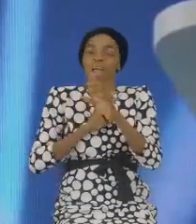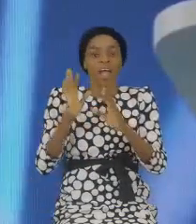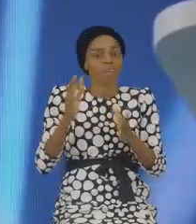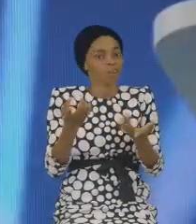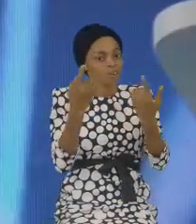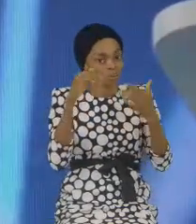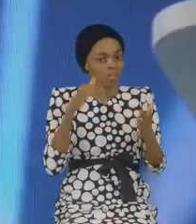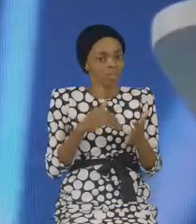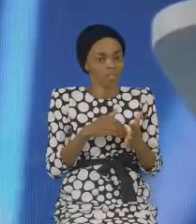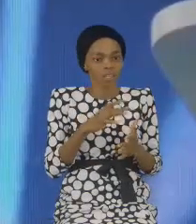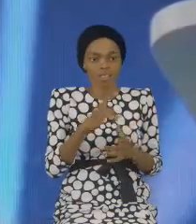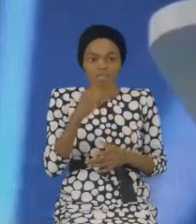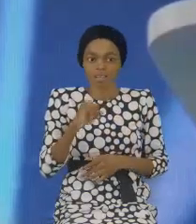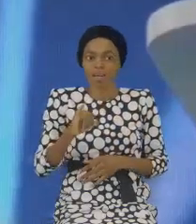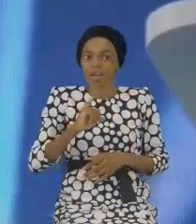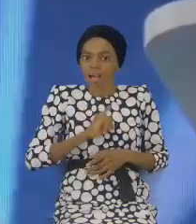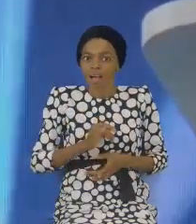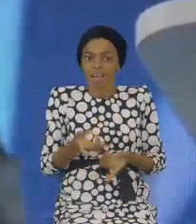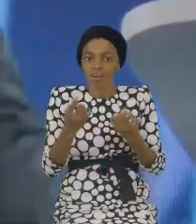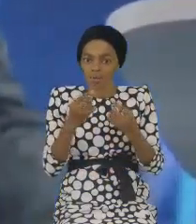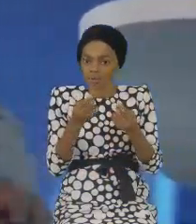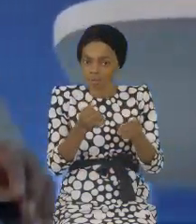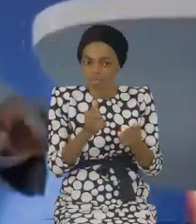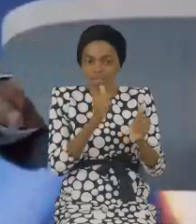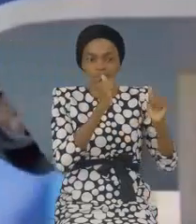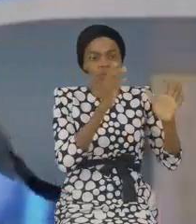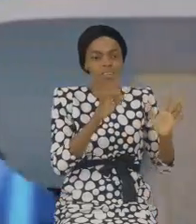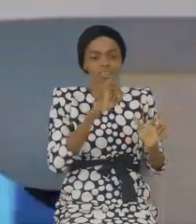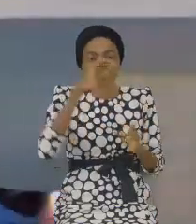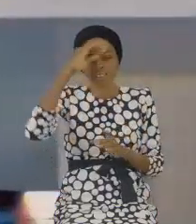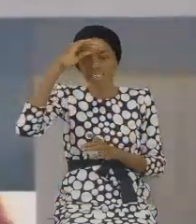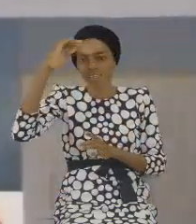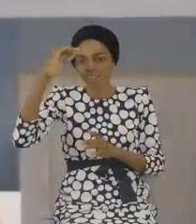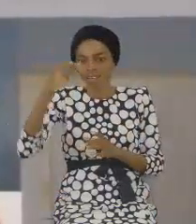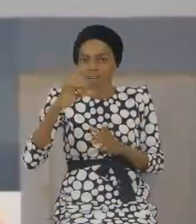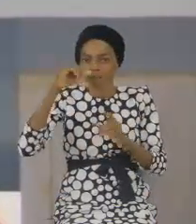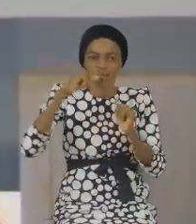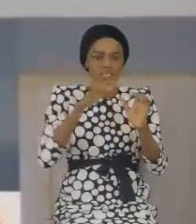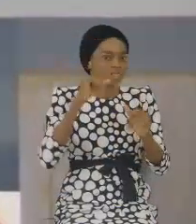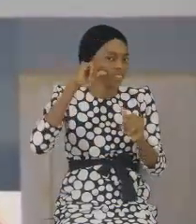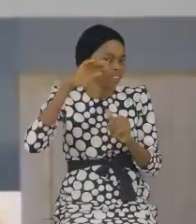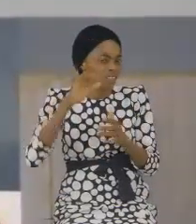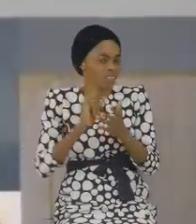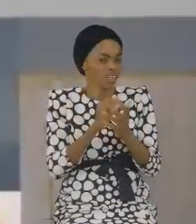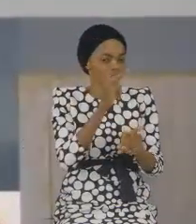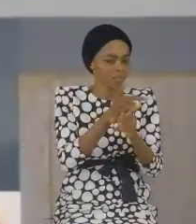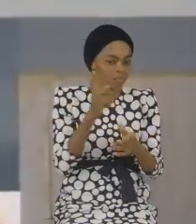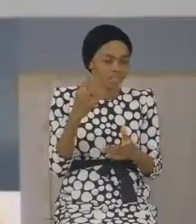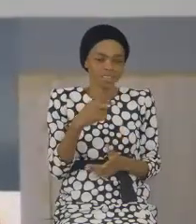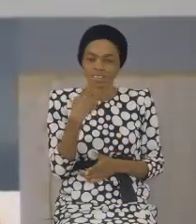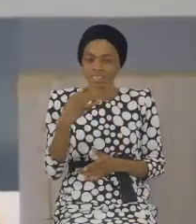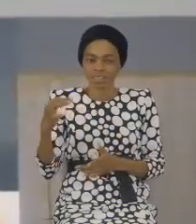says, "Behold, I come quickly. Blessed is he, and blessed is she, that keepeth the sayings of